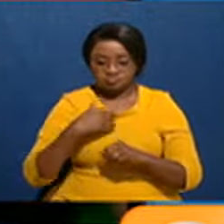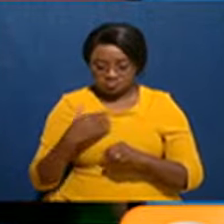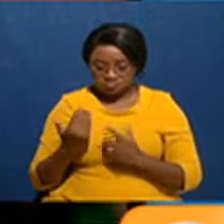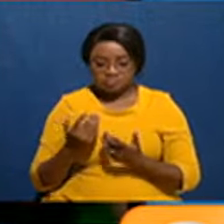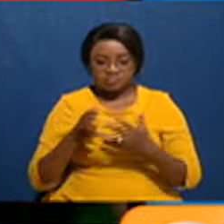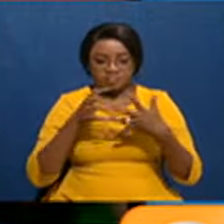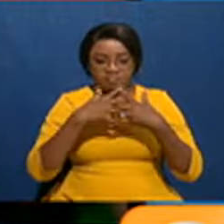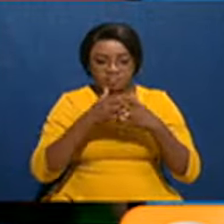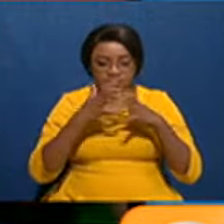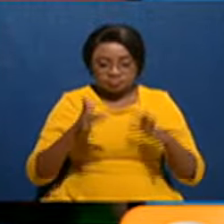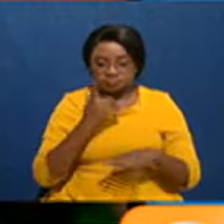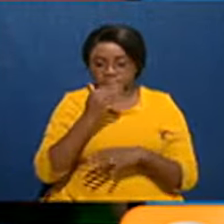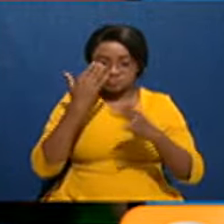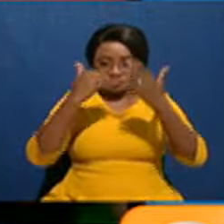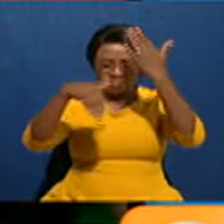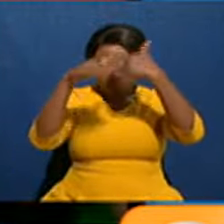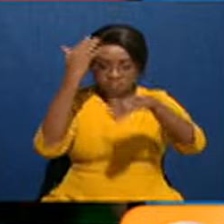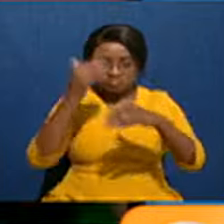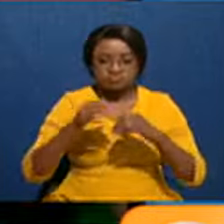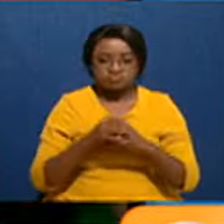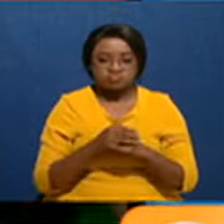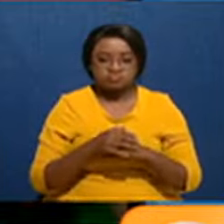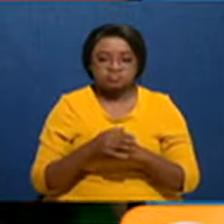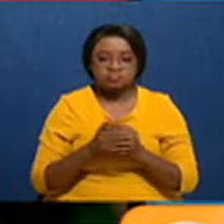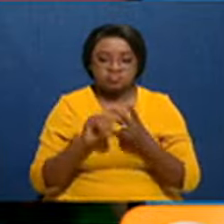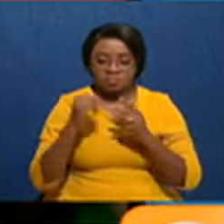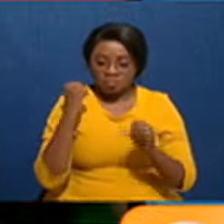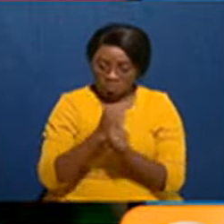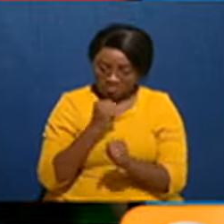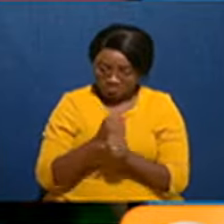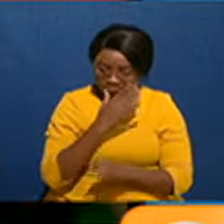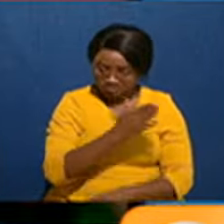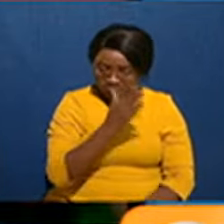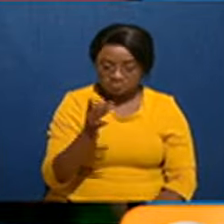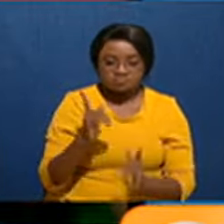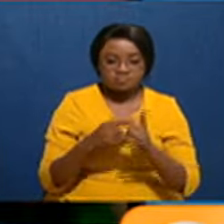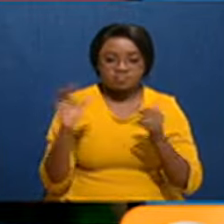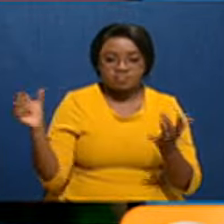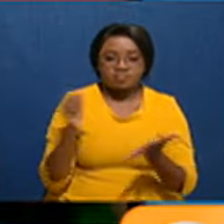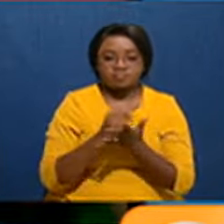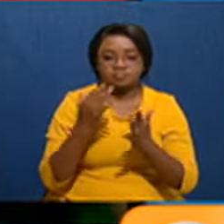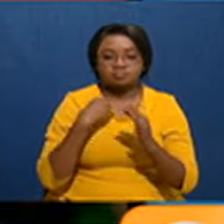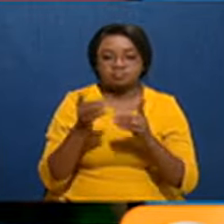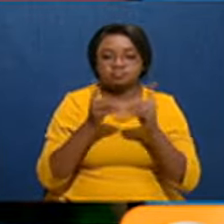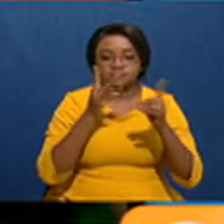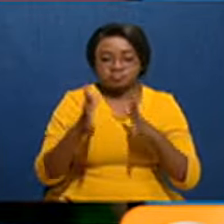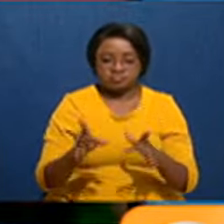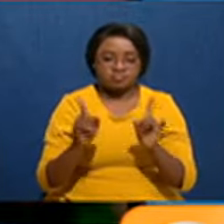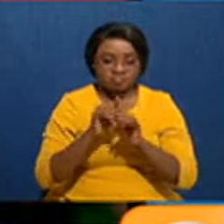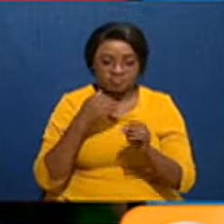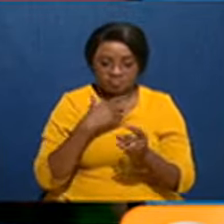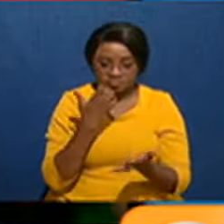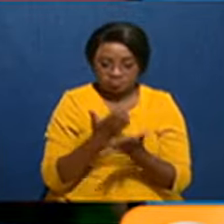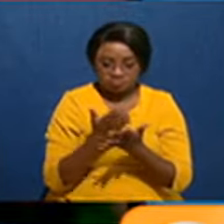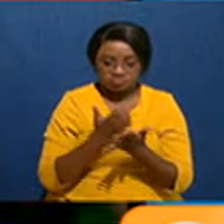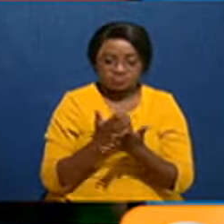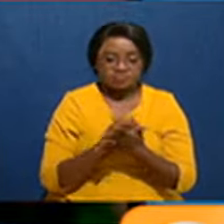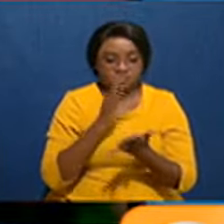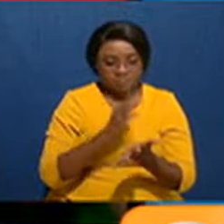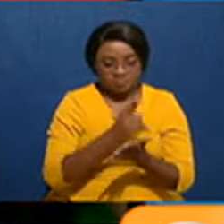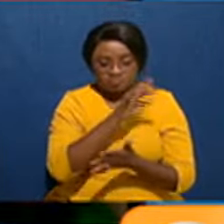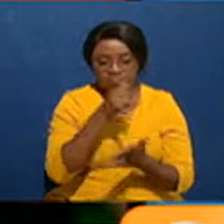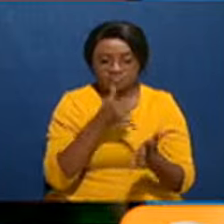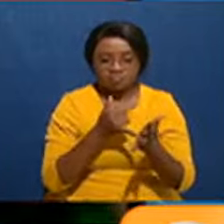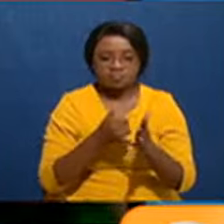is professional, licensed, practicing engineer to be one of the directors and to have evidence that they are involved in the running of that